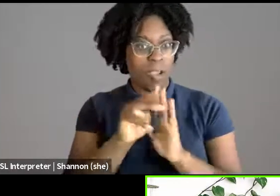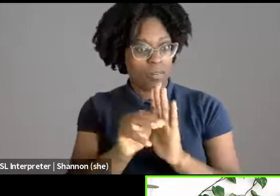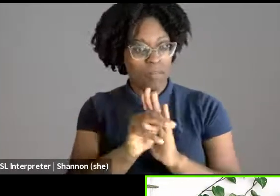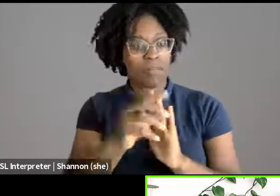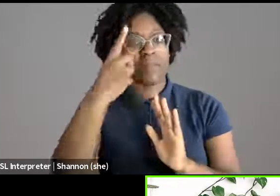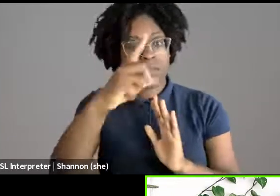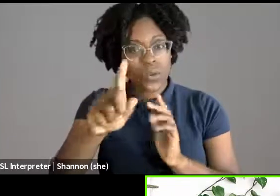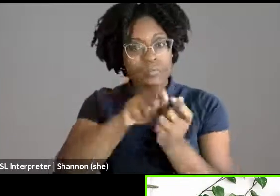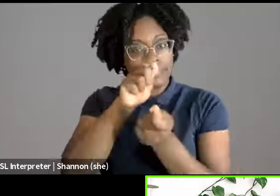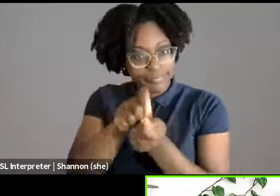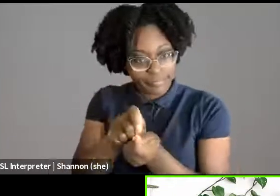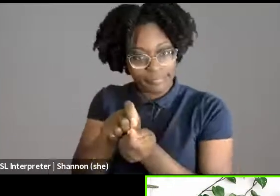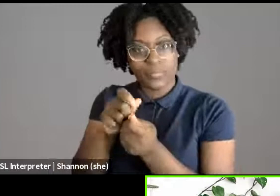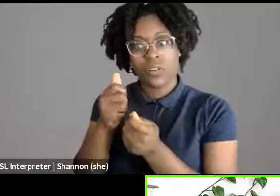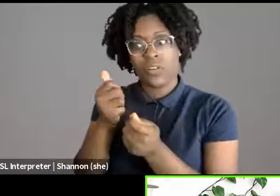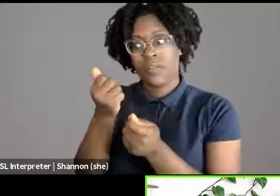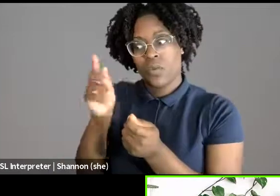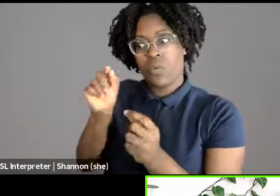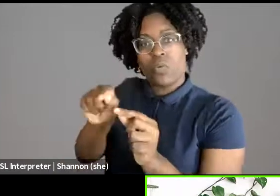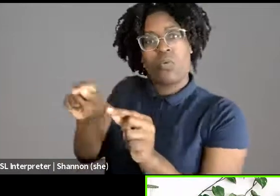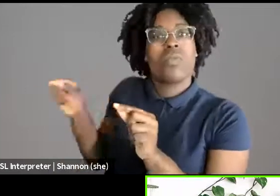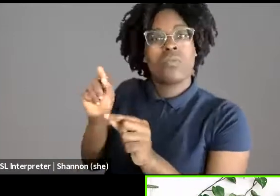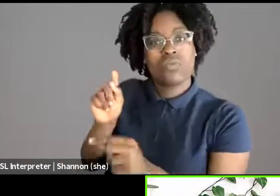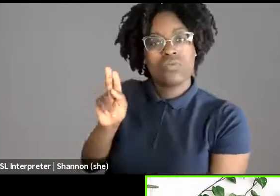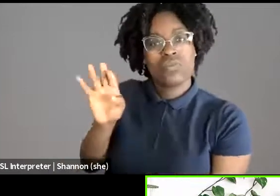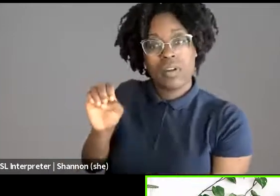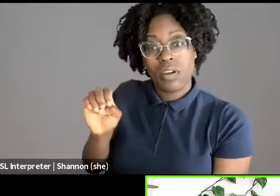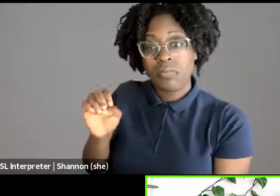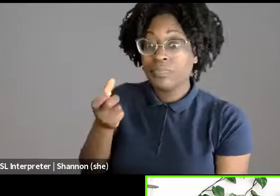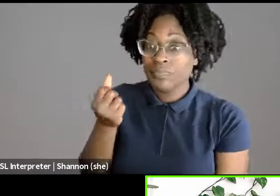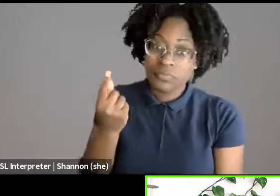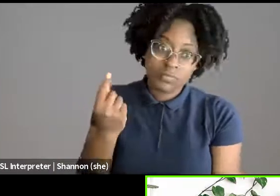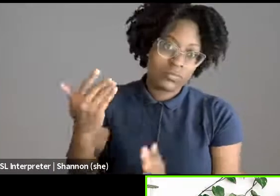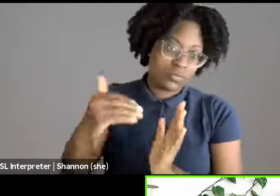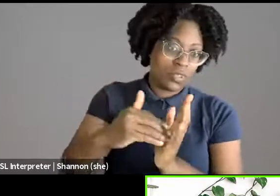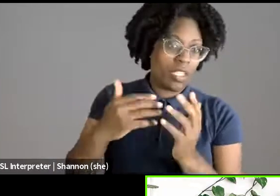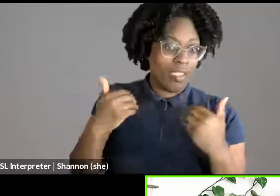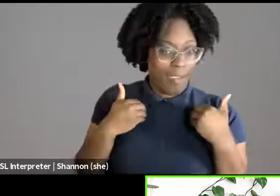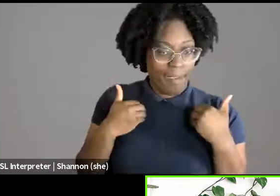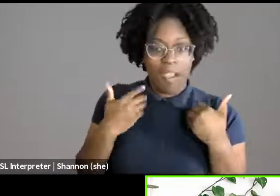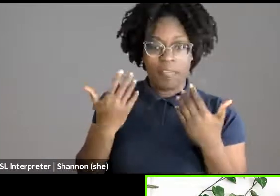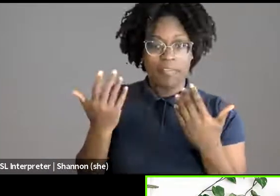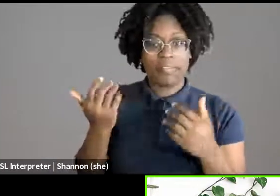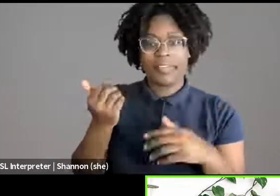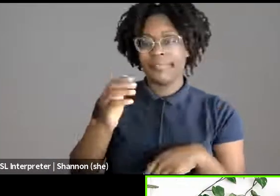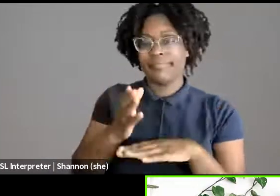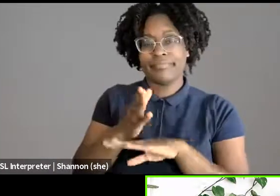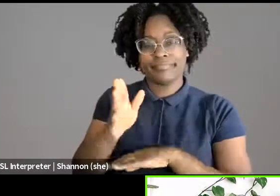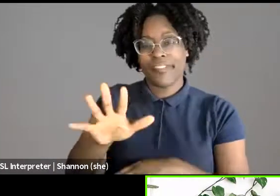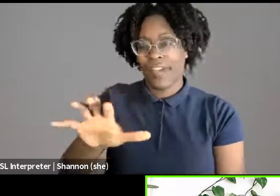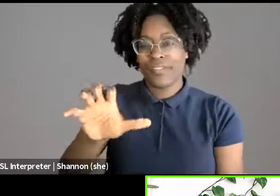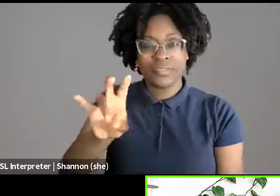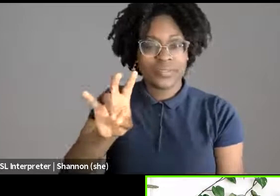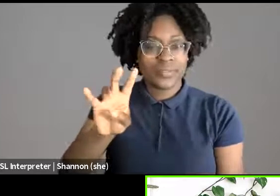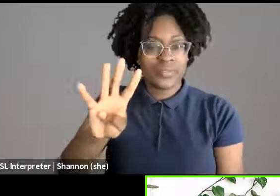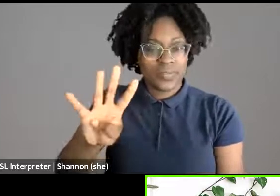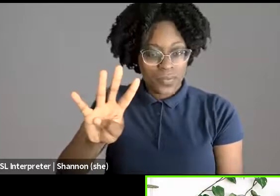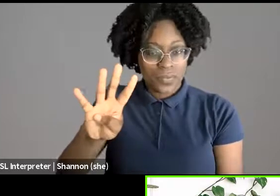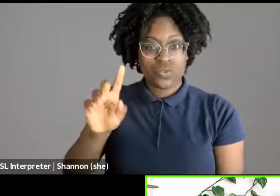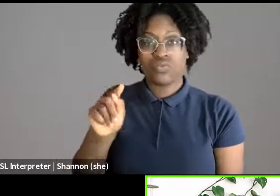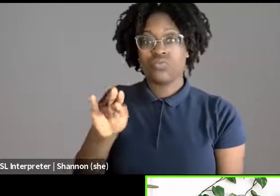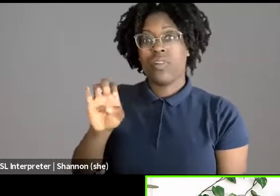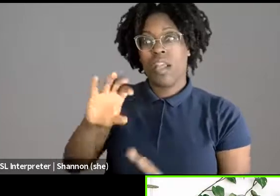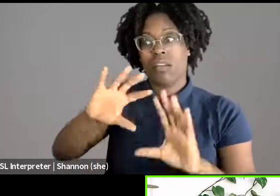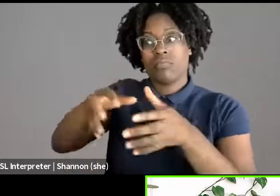574 plus federally recognized tribes in the US. But like I said, we're less than 2% of the